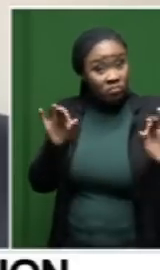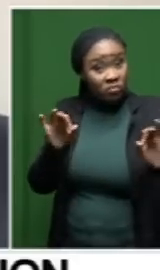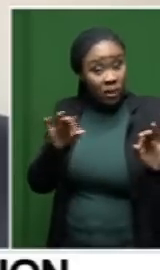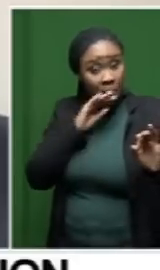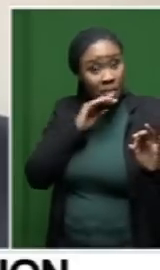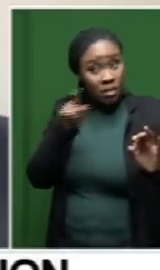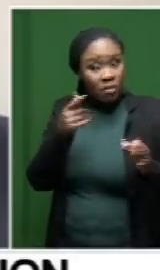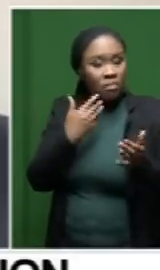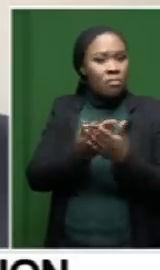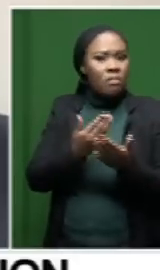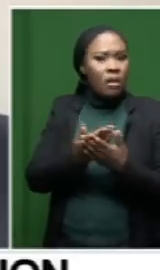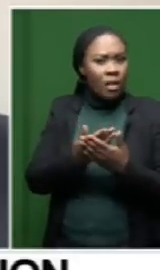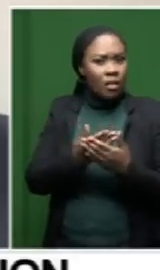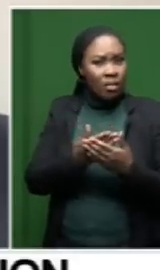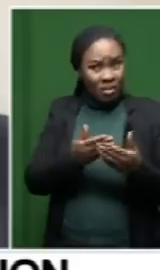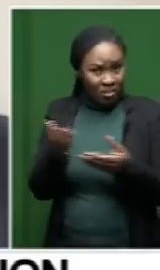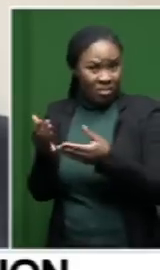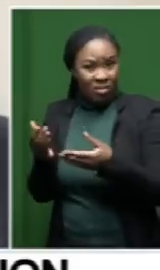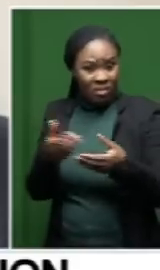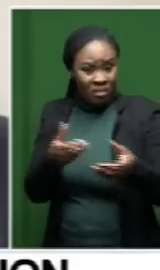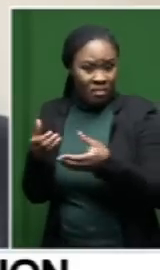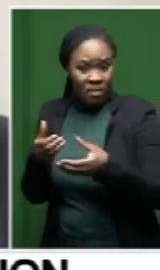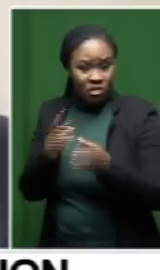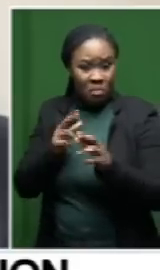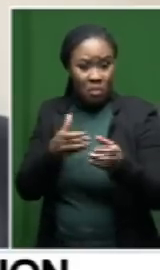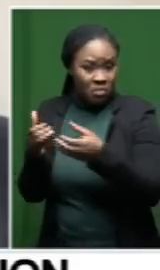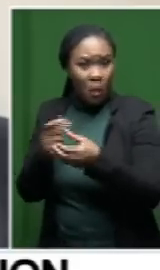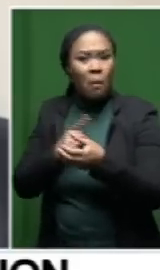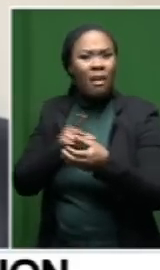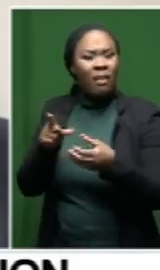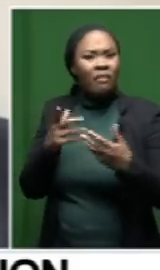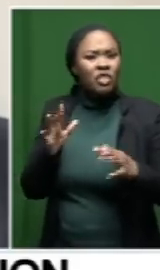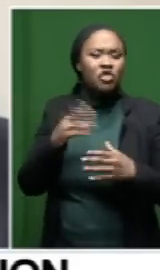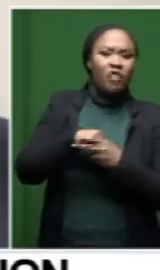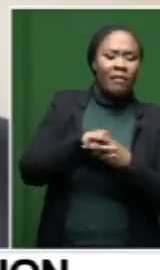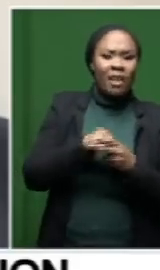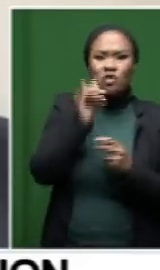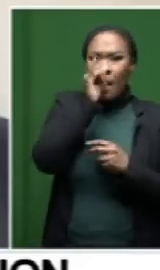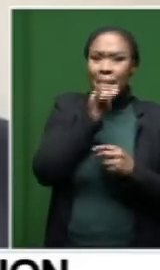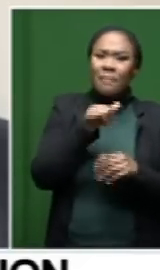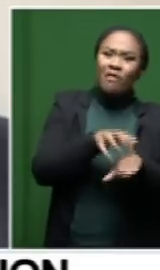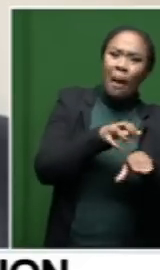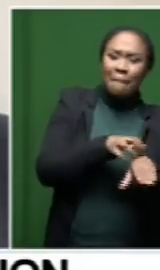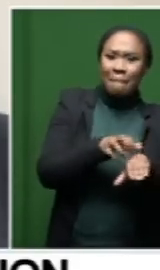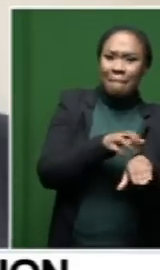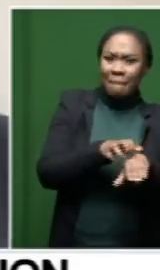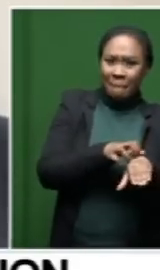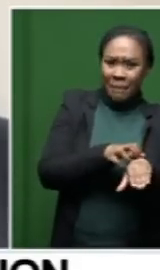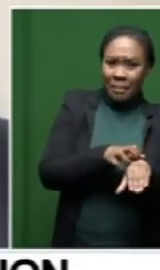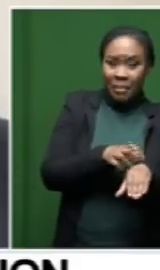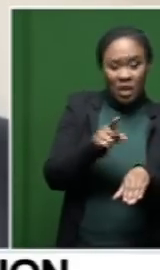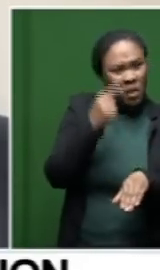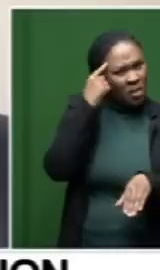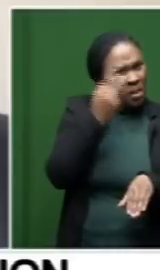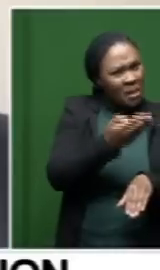in the right standing to receive it. I want to ask your view and the implications of this. And we also have seen, obviously, what was